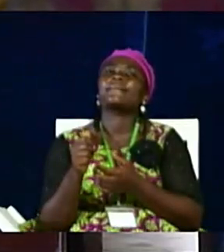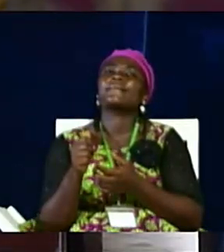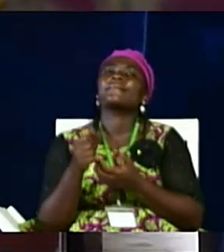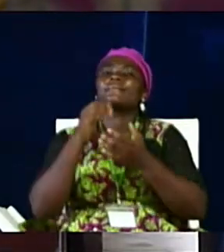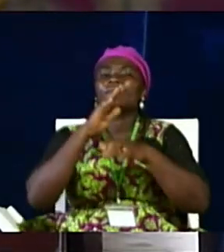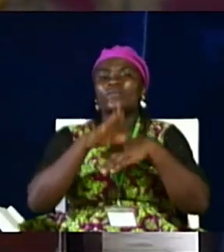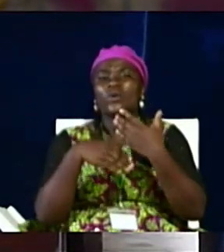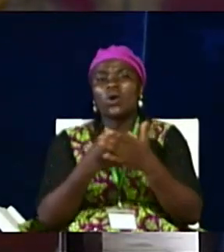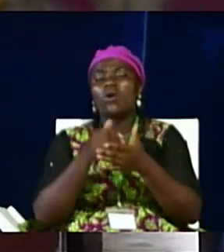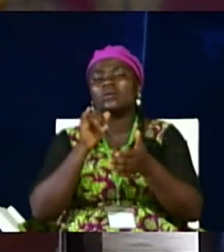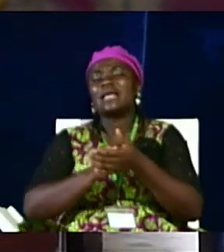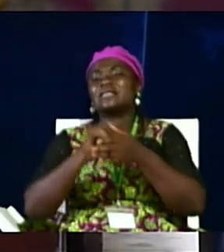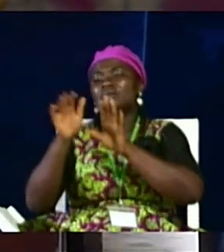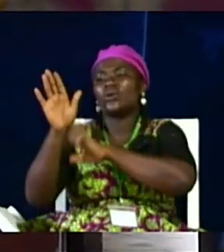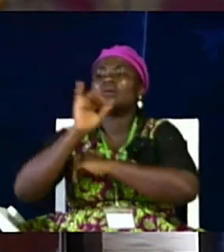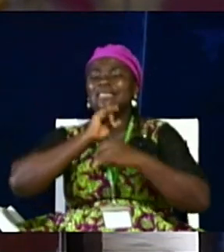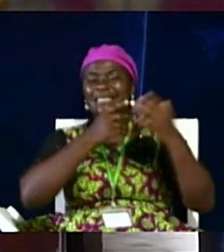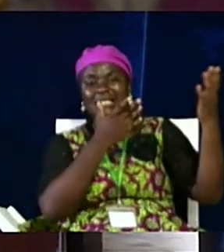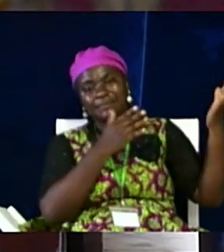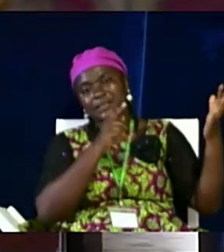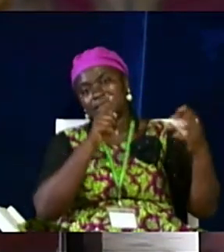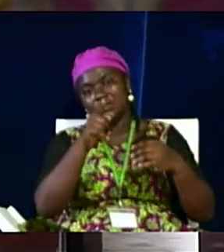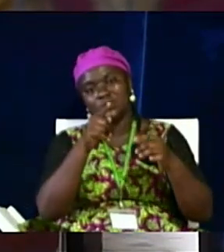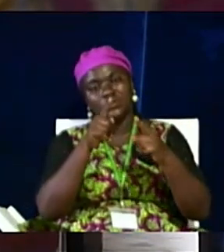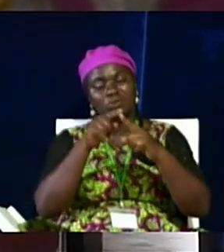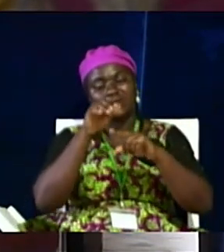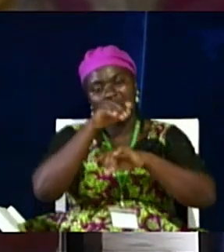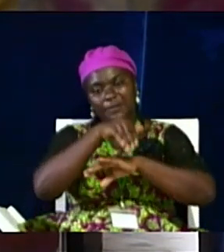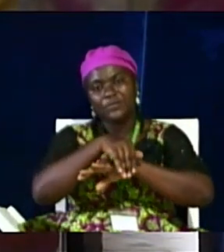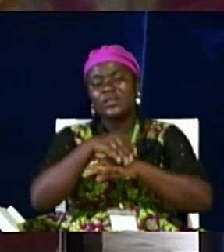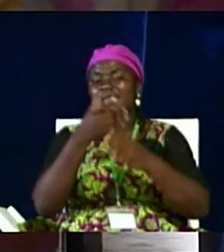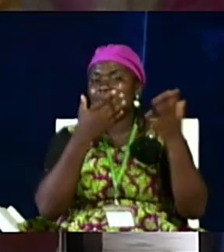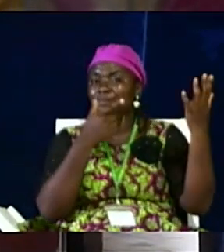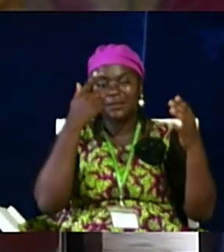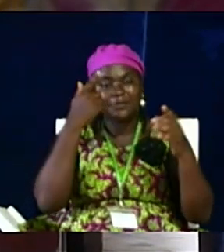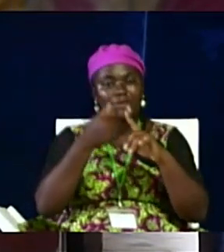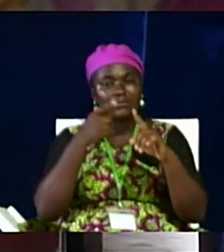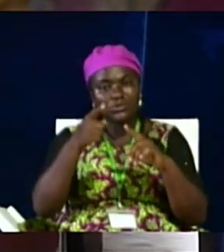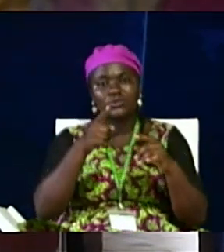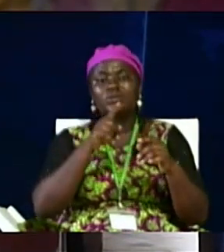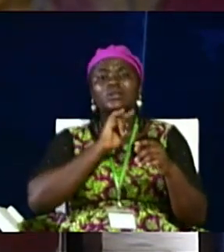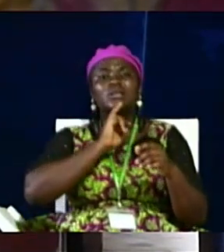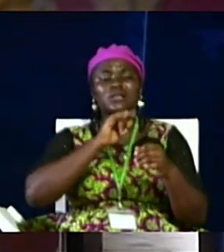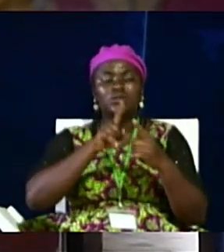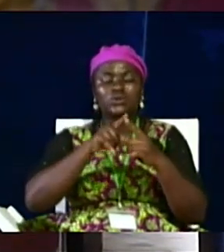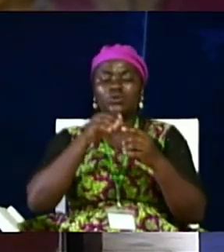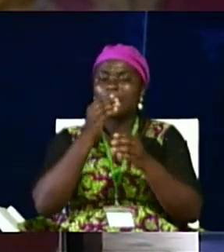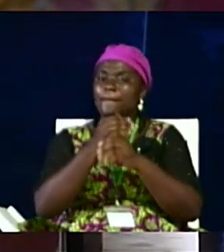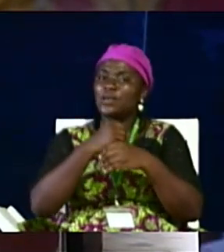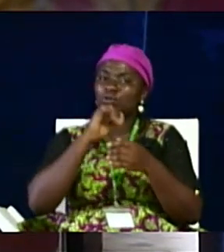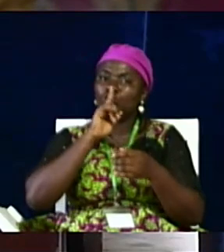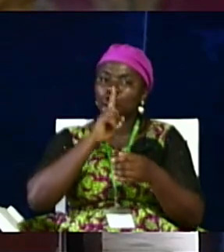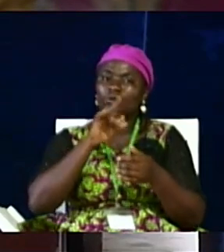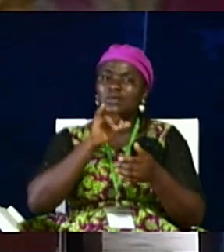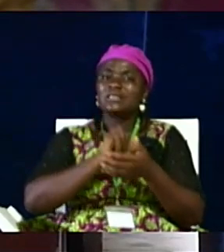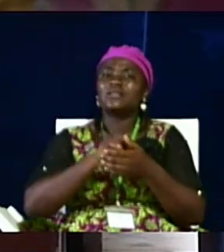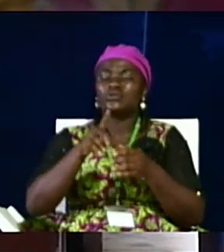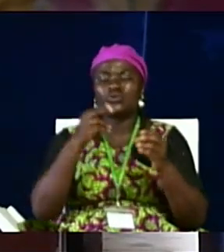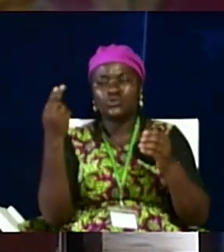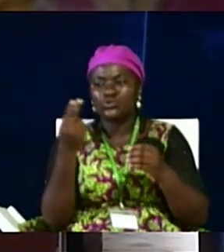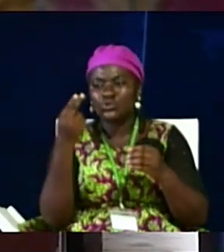All that God is expecting you today, expecting from you, is to make sure that you utilize this